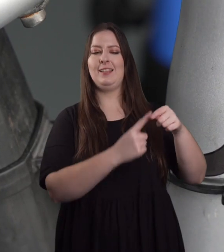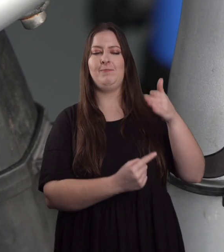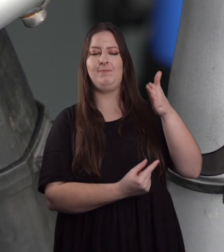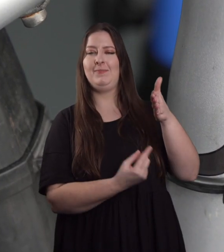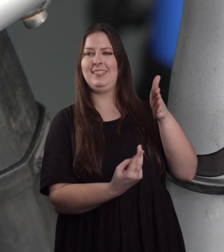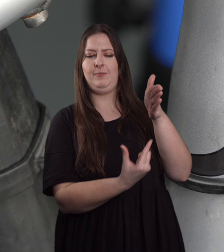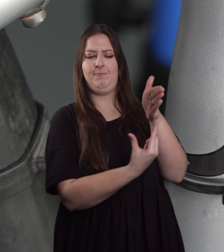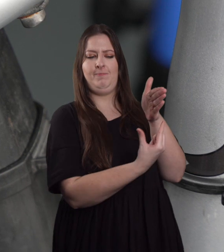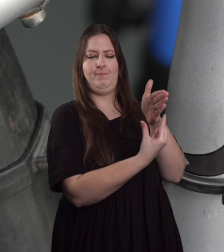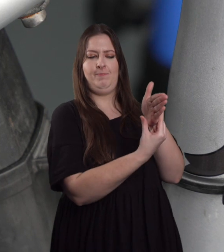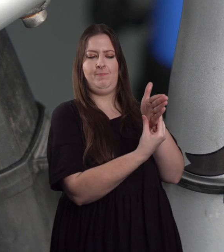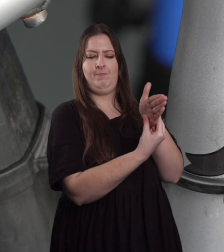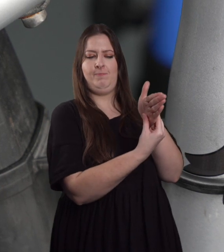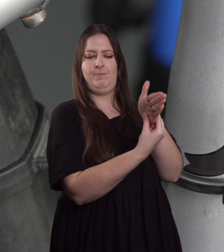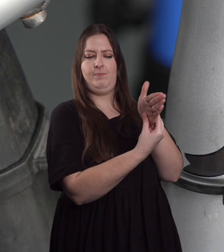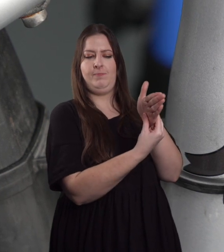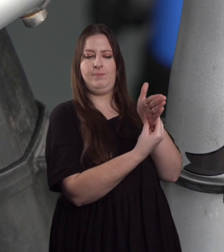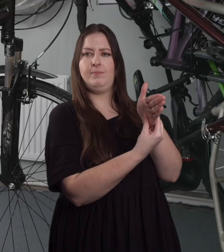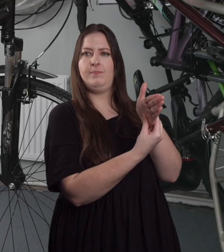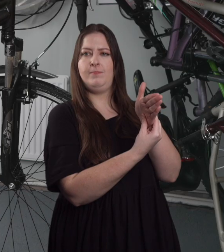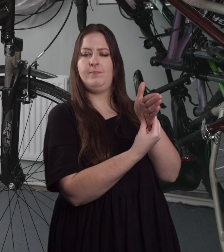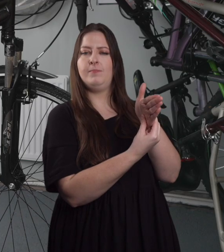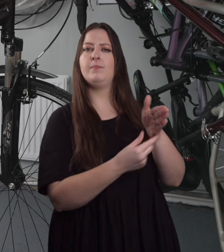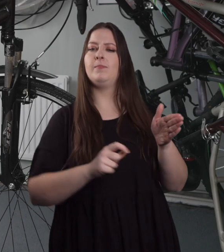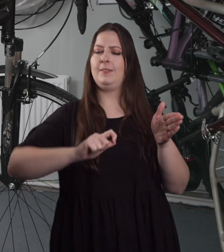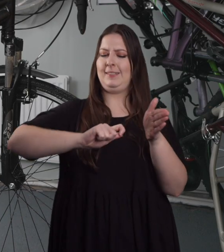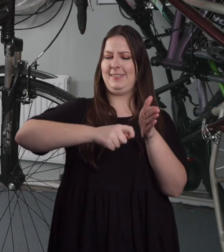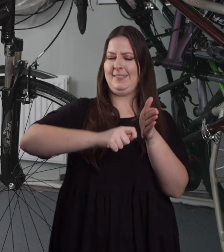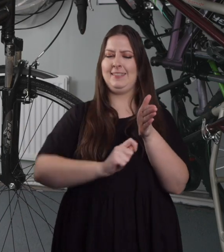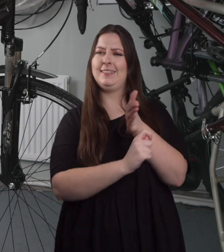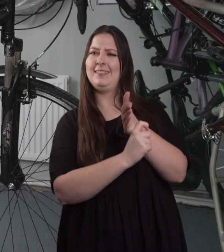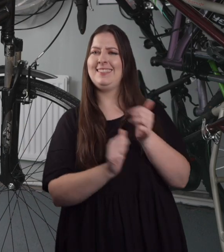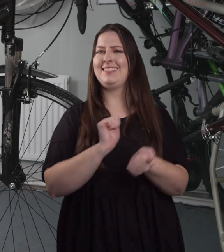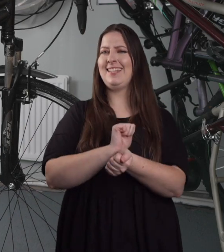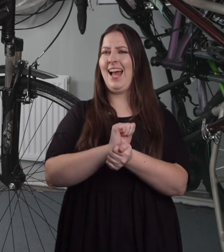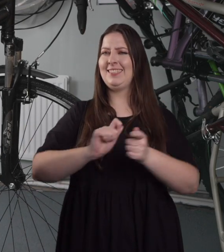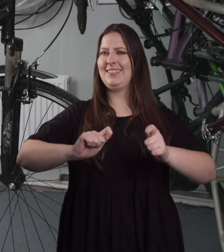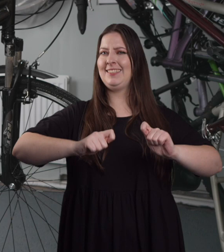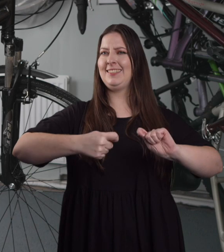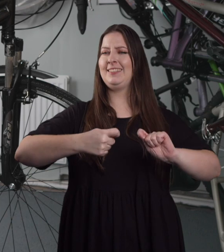Push the pad against the wheel rim as you tighten the nut.